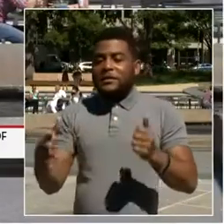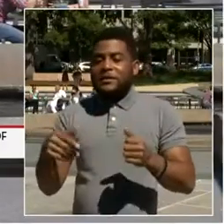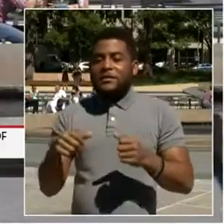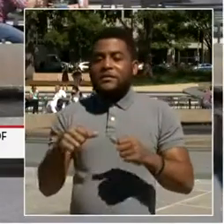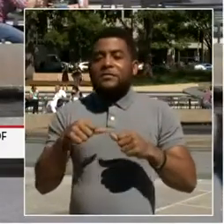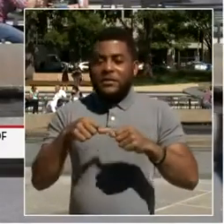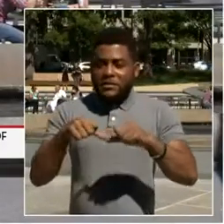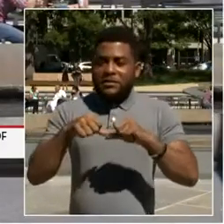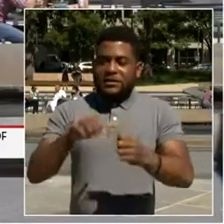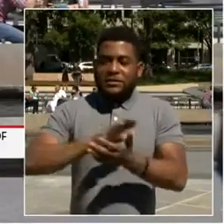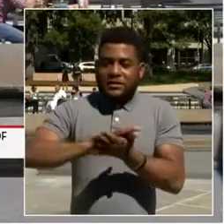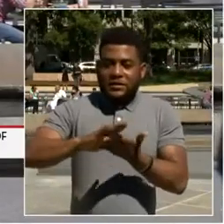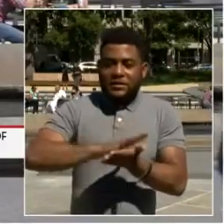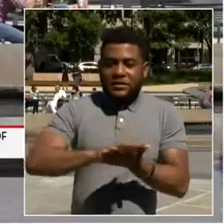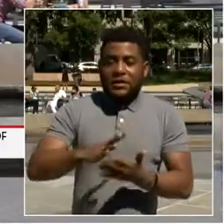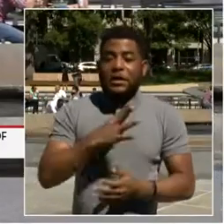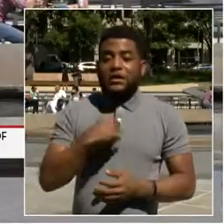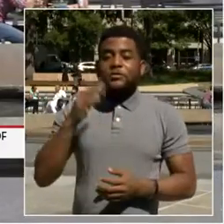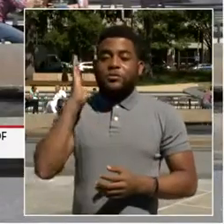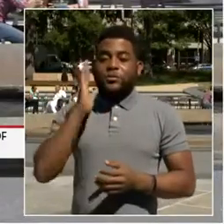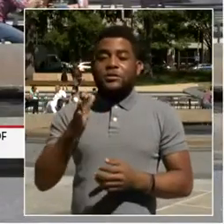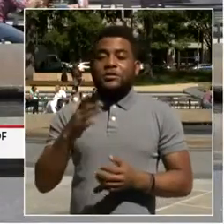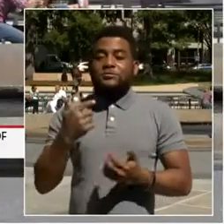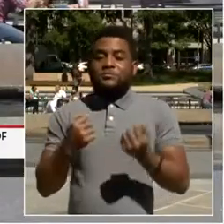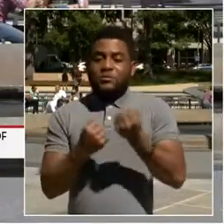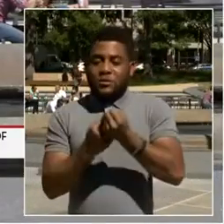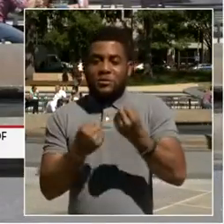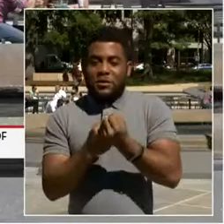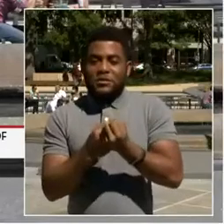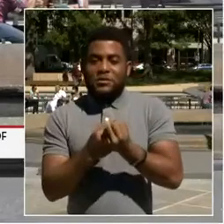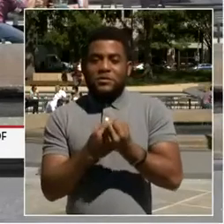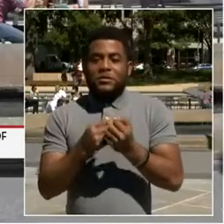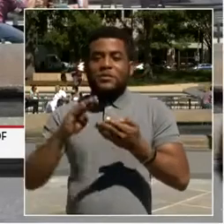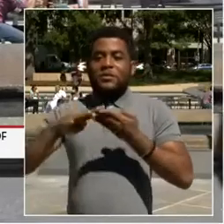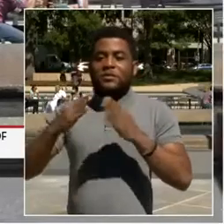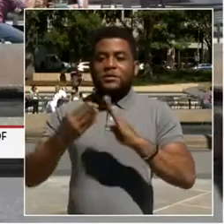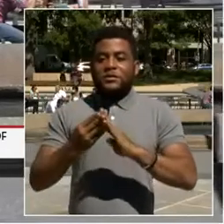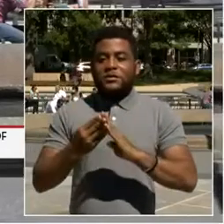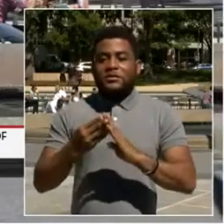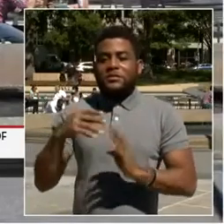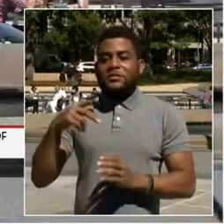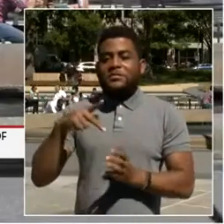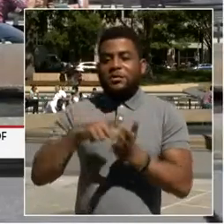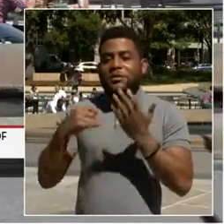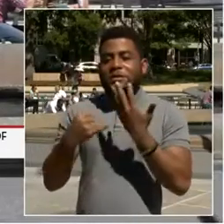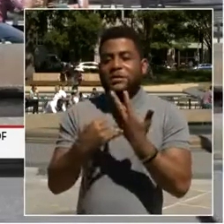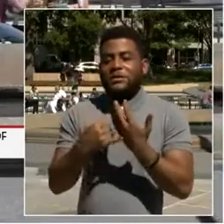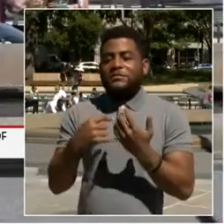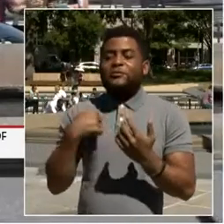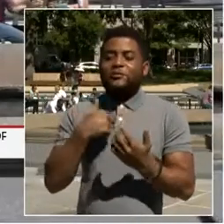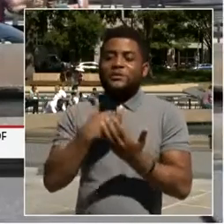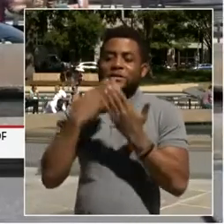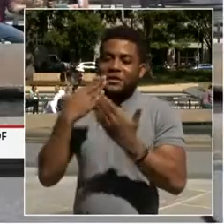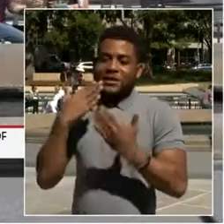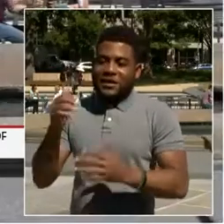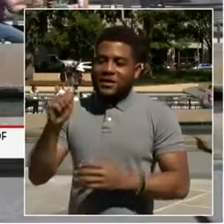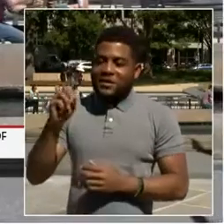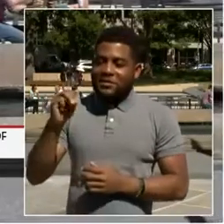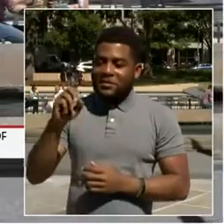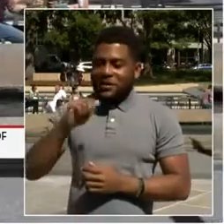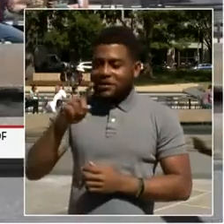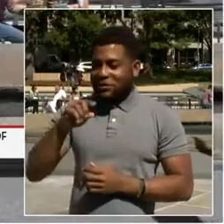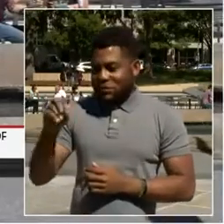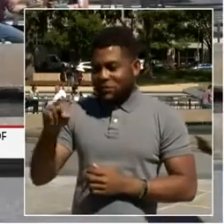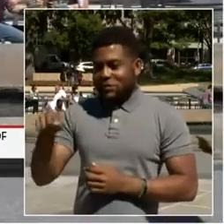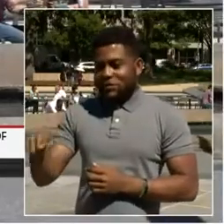they will support additional community programming right here in Franklin Park. So we want to thank Amazon and Brian Kenner, I know Brian is here, for